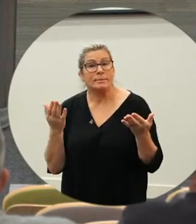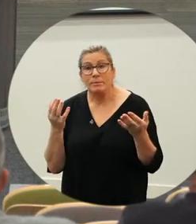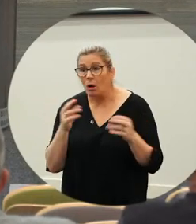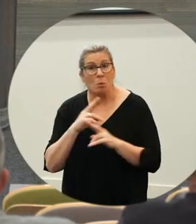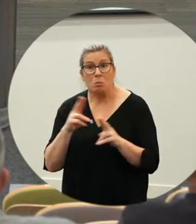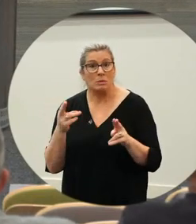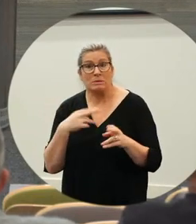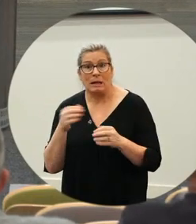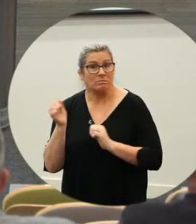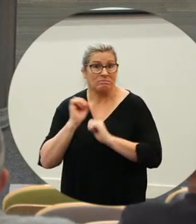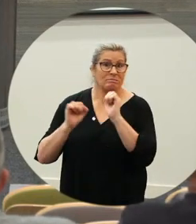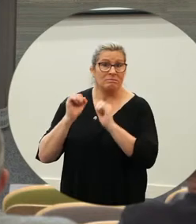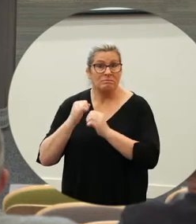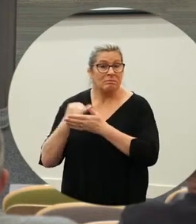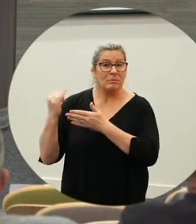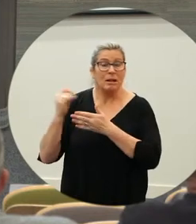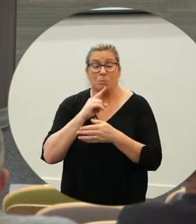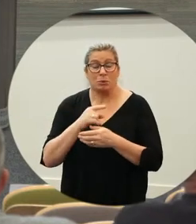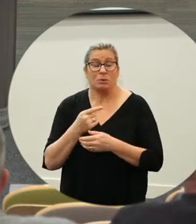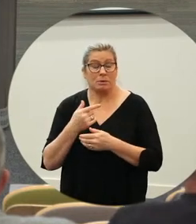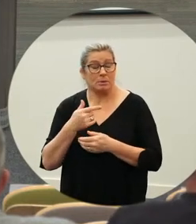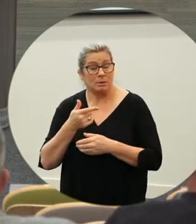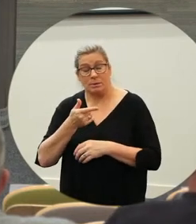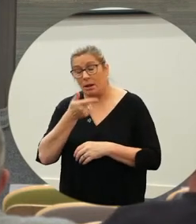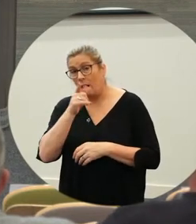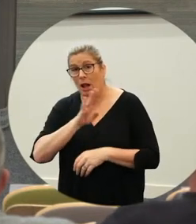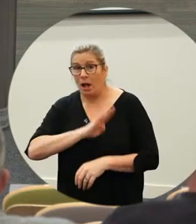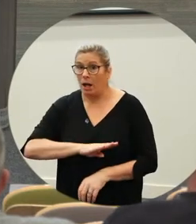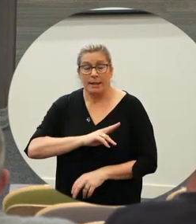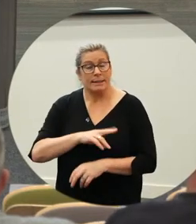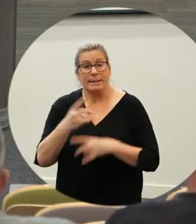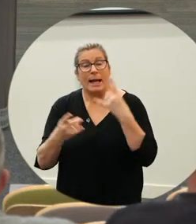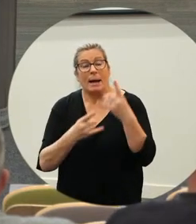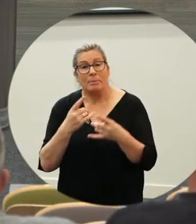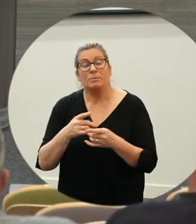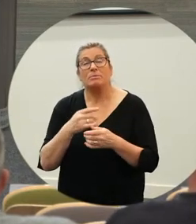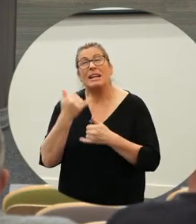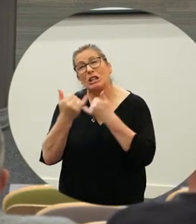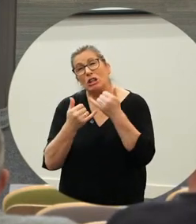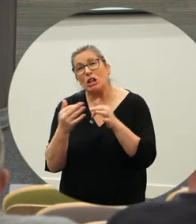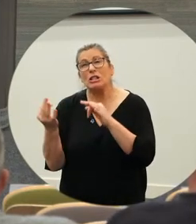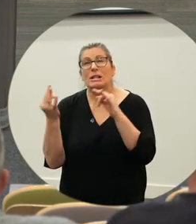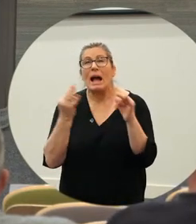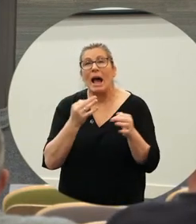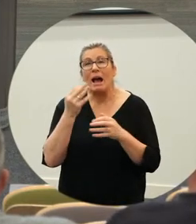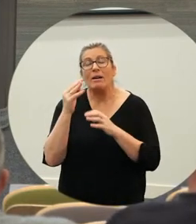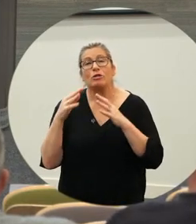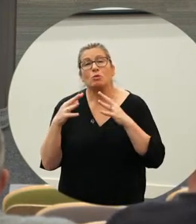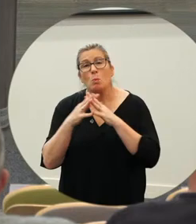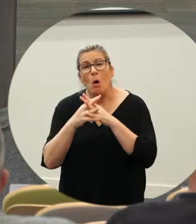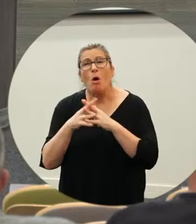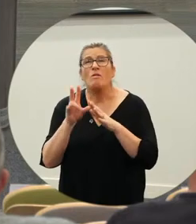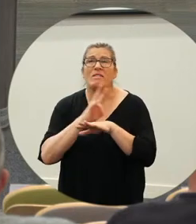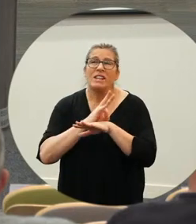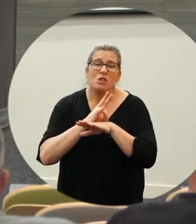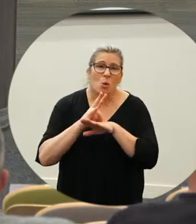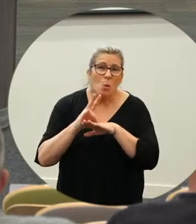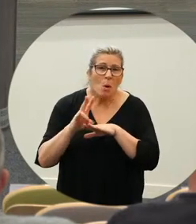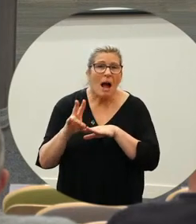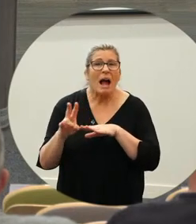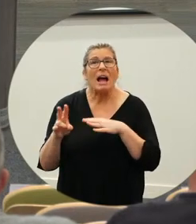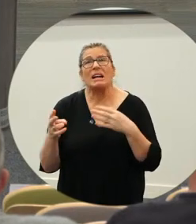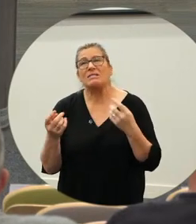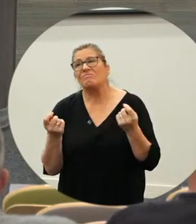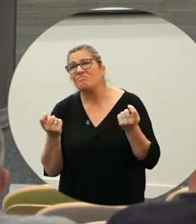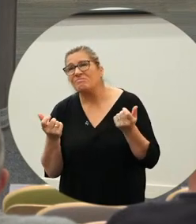cheerful prospect. Thankfully, it never came to that. The years after the war then were fairly quiet. There was hardly any crime. There was